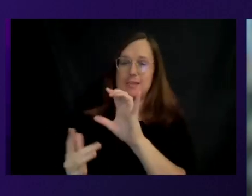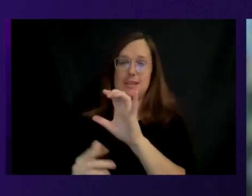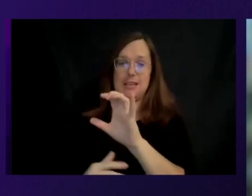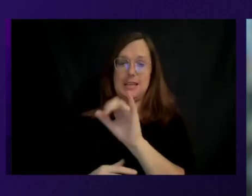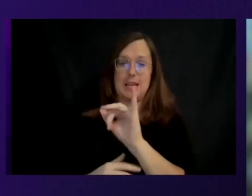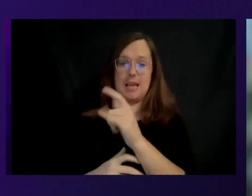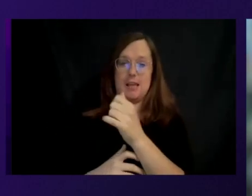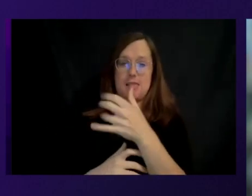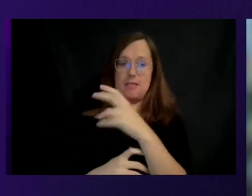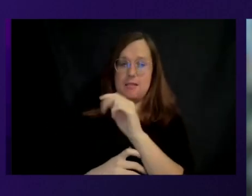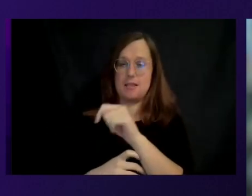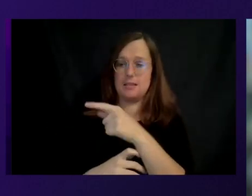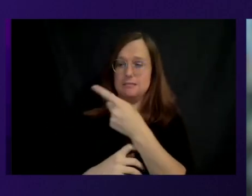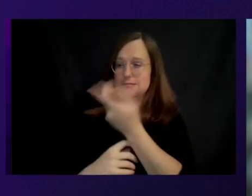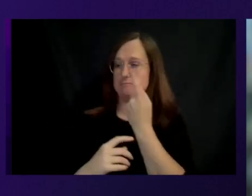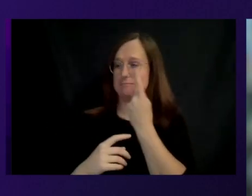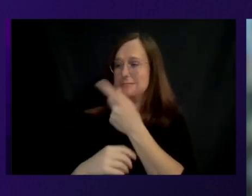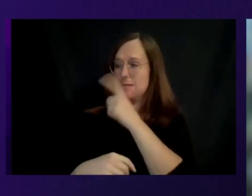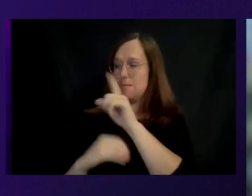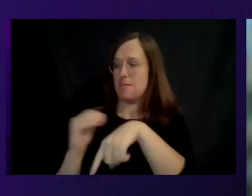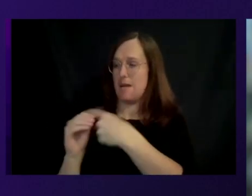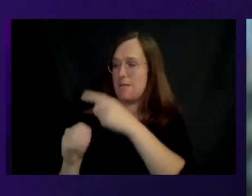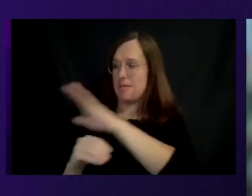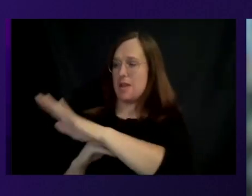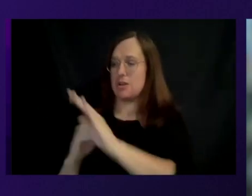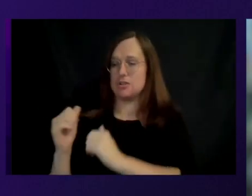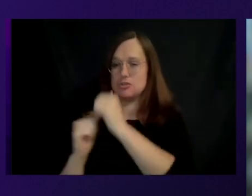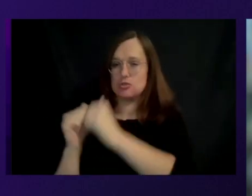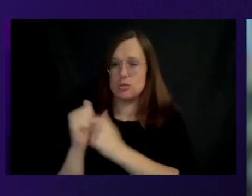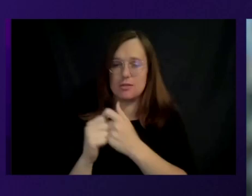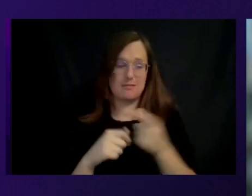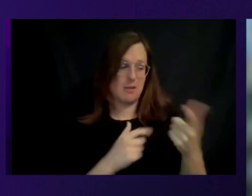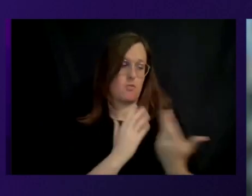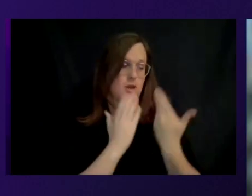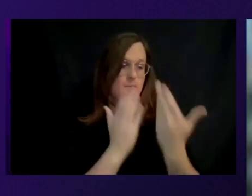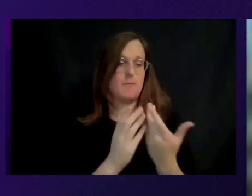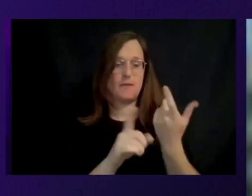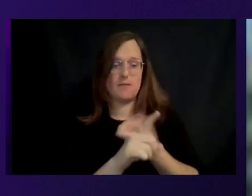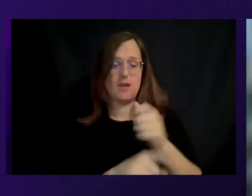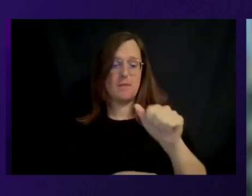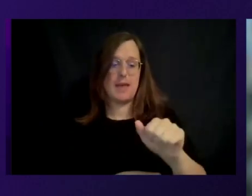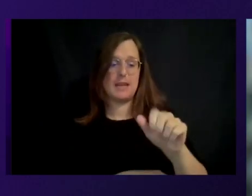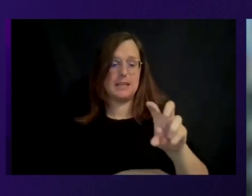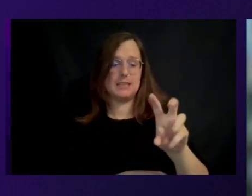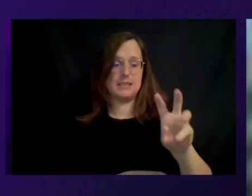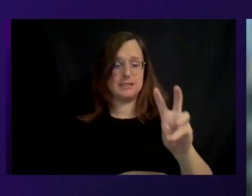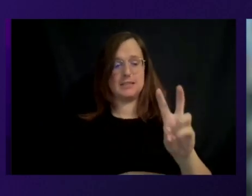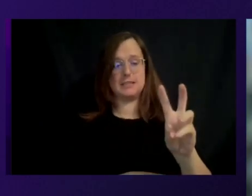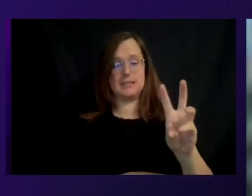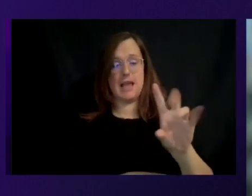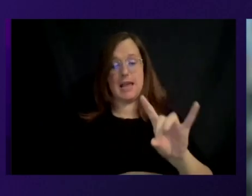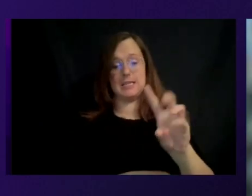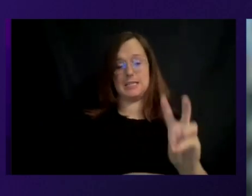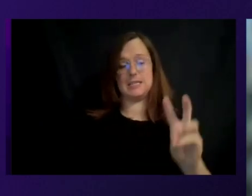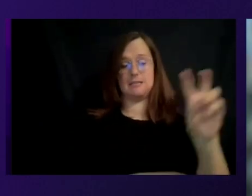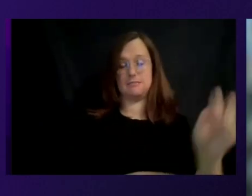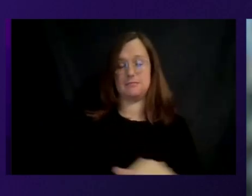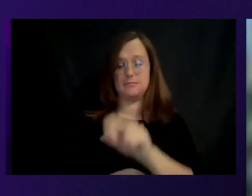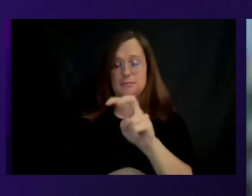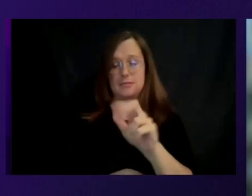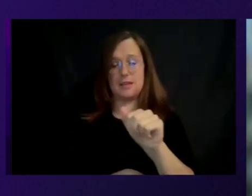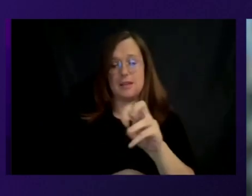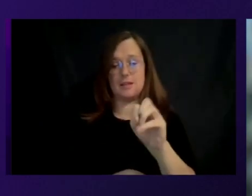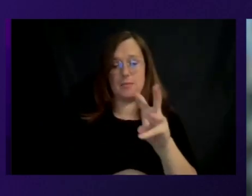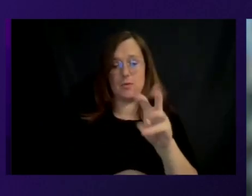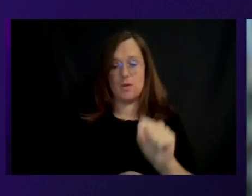compute infrastructure. Kalent recommended migrating from x86-based Amazon EC2 instances to AWS Graviton-based